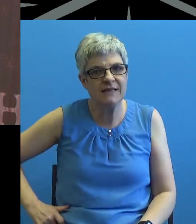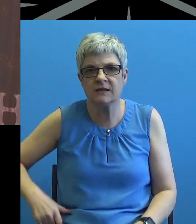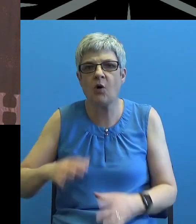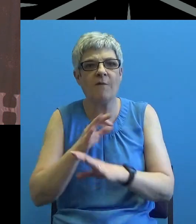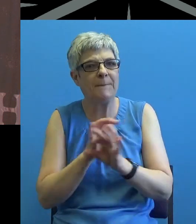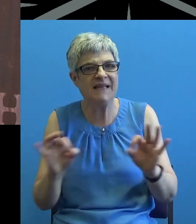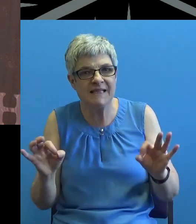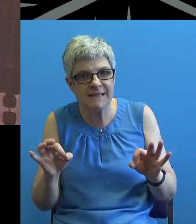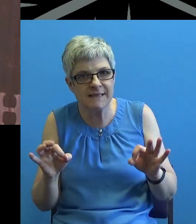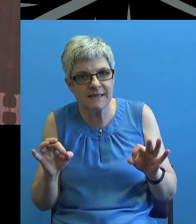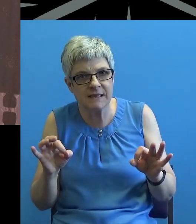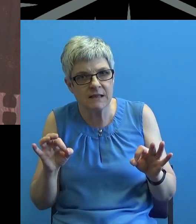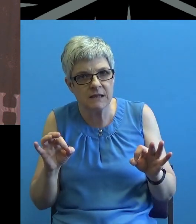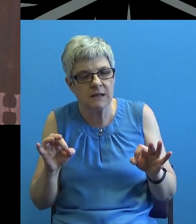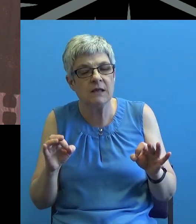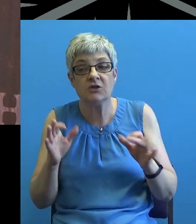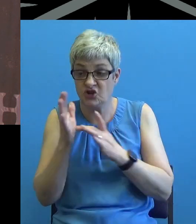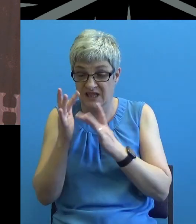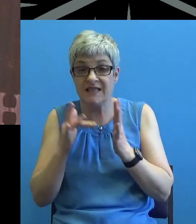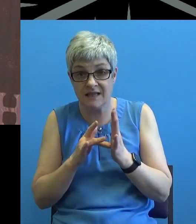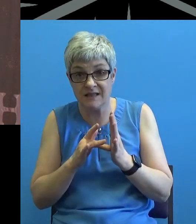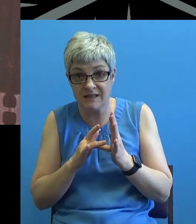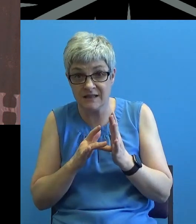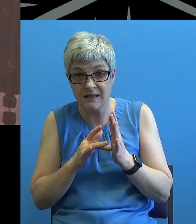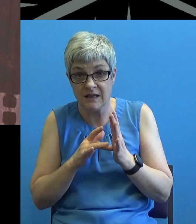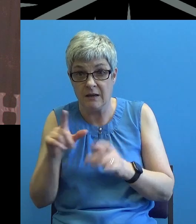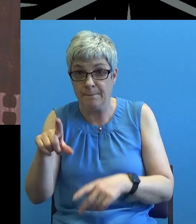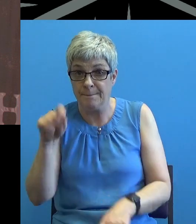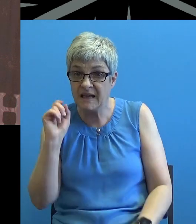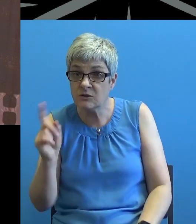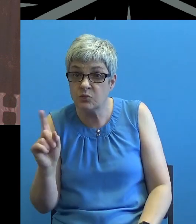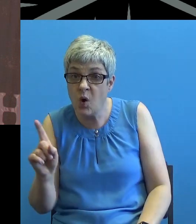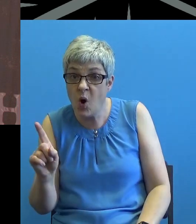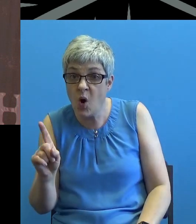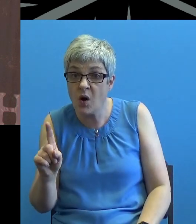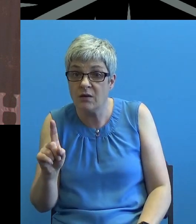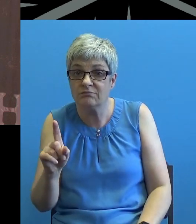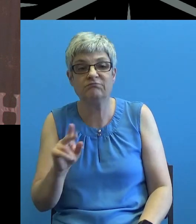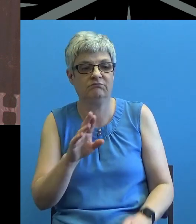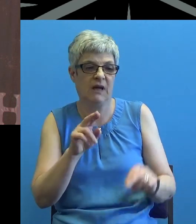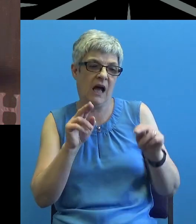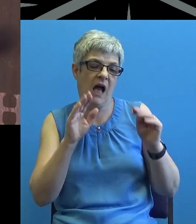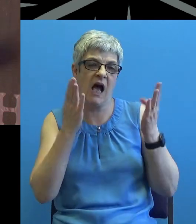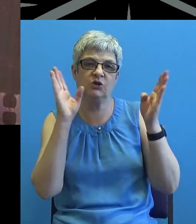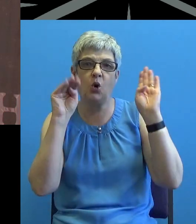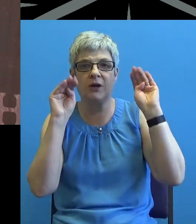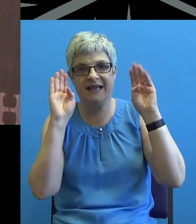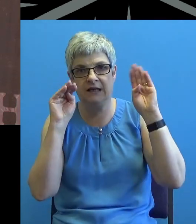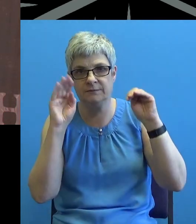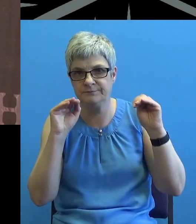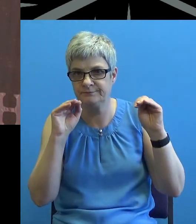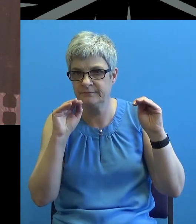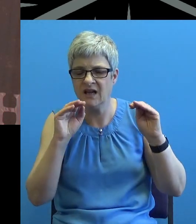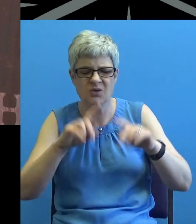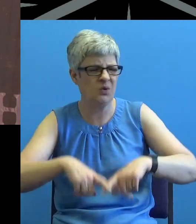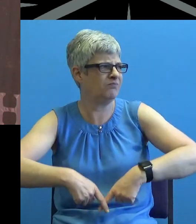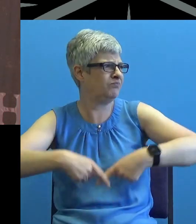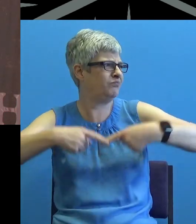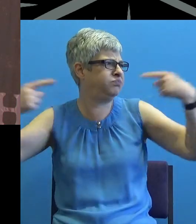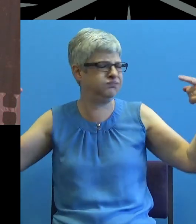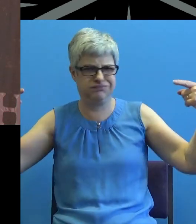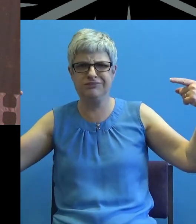of Peace, this Jesus, chooses a humble donkey. And the contrast couldn't be greater, could